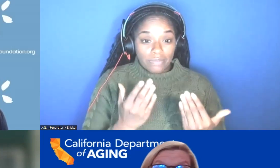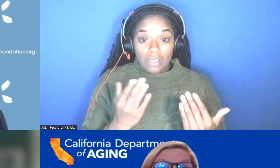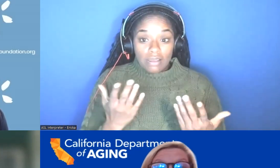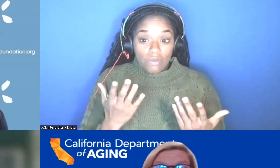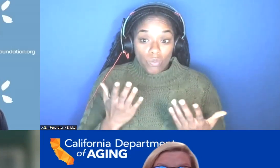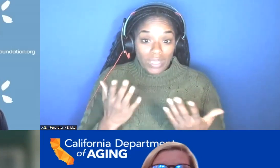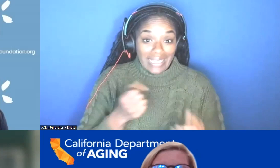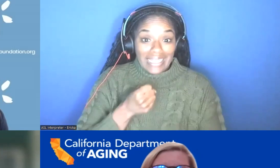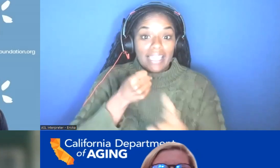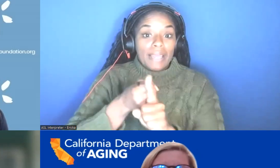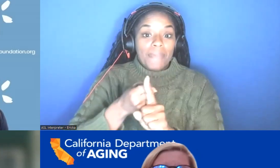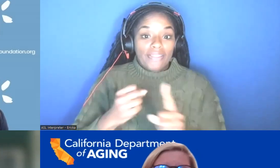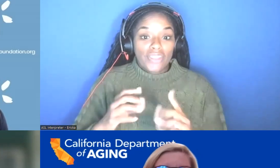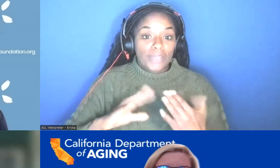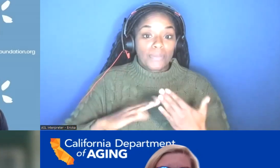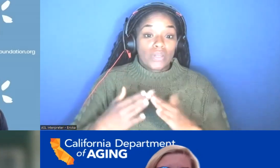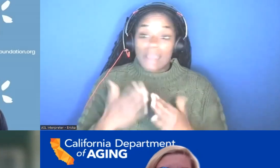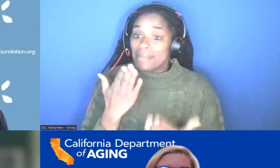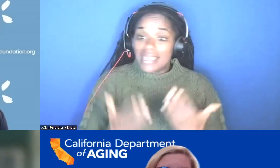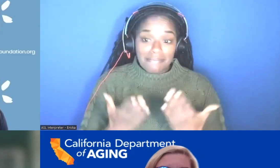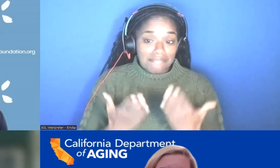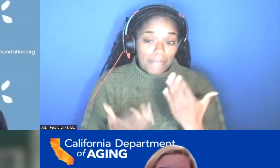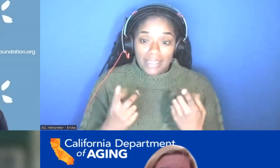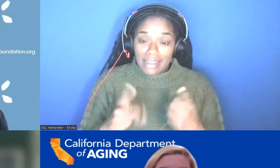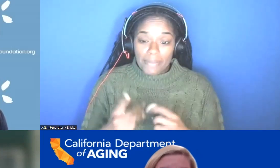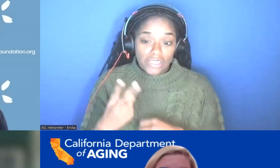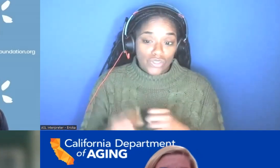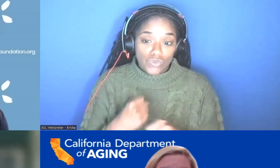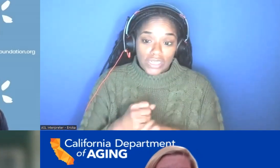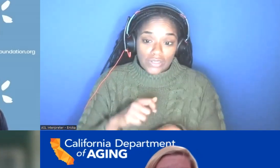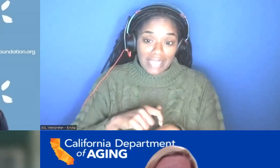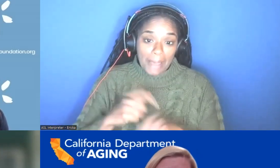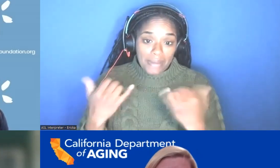shift might even happen in this 2 years, this 2-year period.